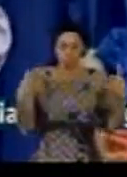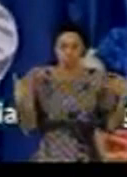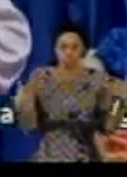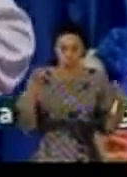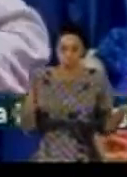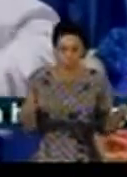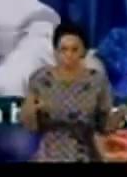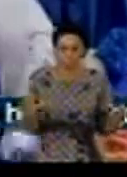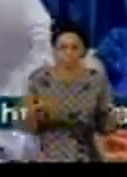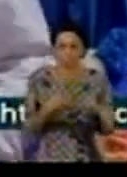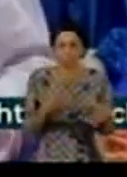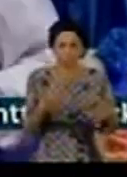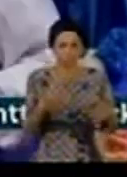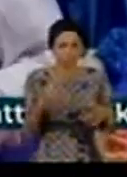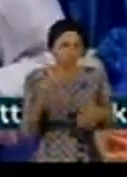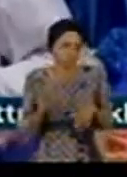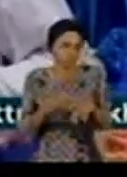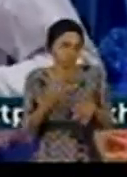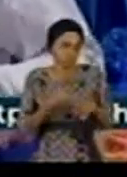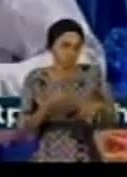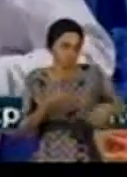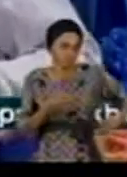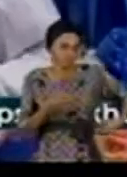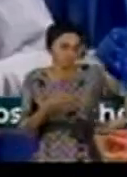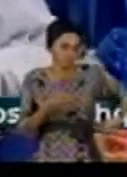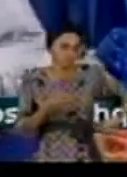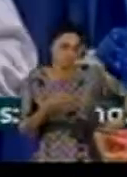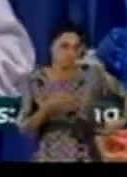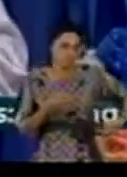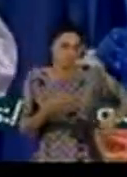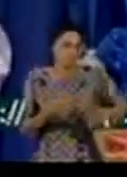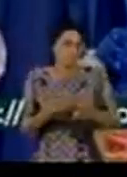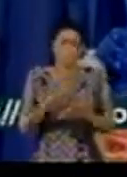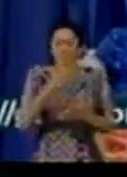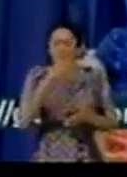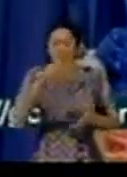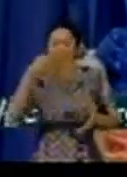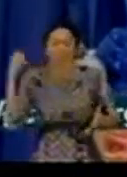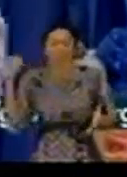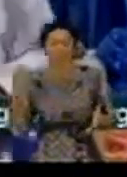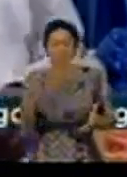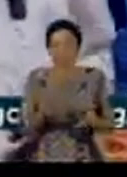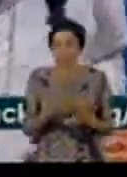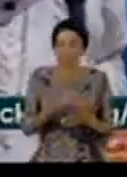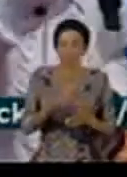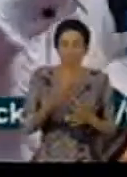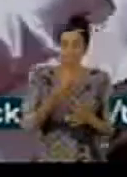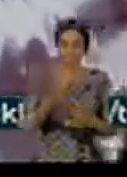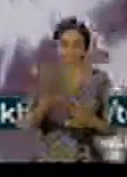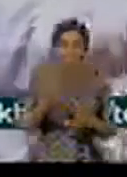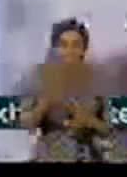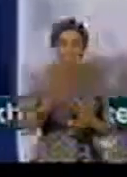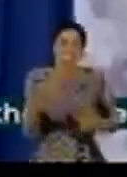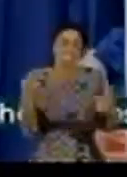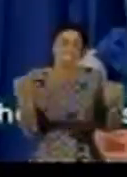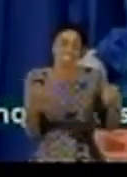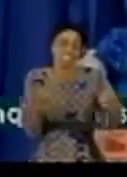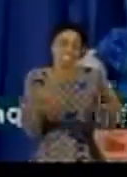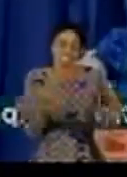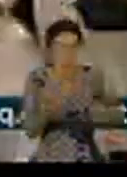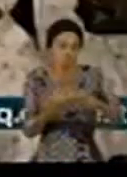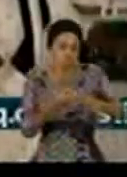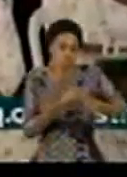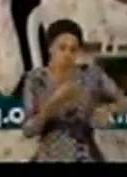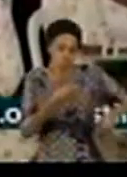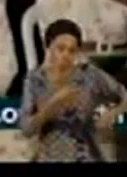The wound get up. I didn't see the wound again. Praise the Lord, you will not see it again. Yes. That